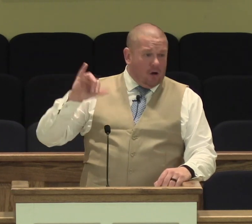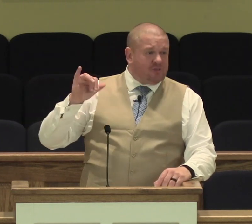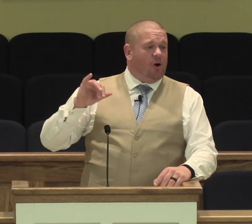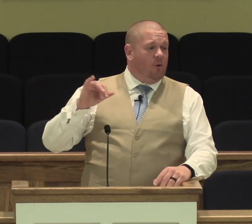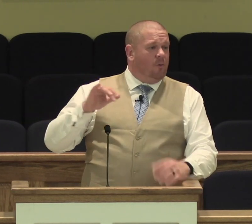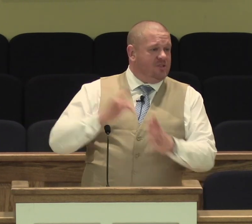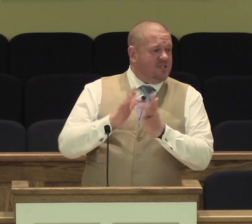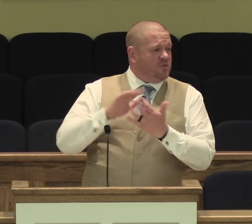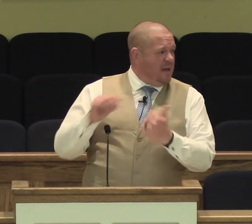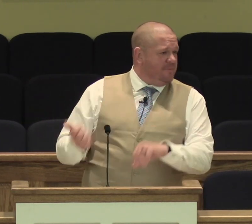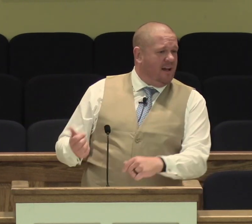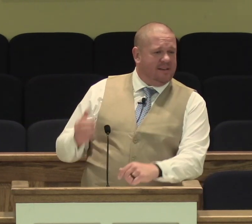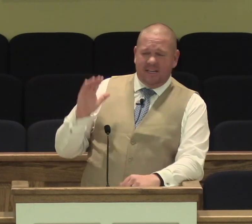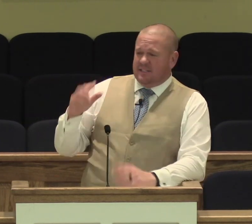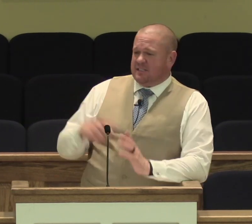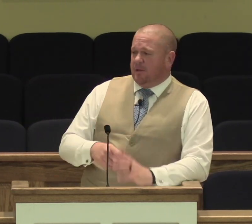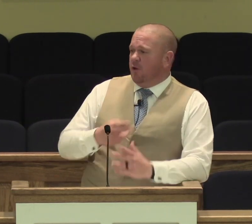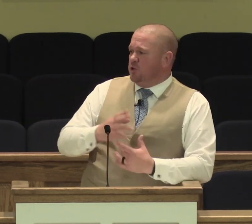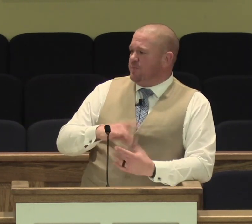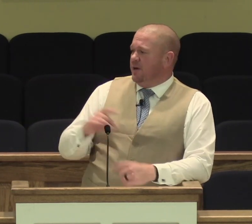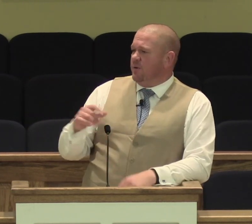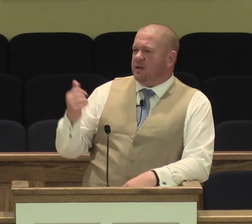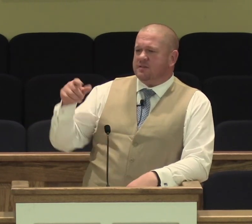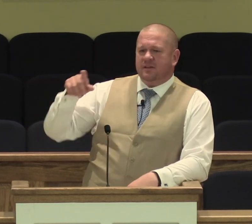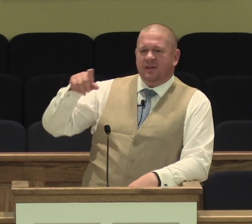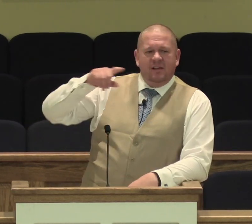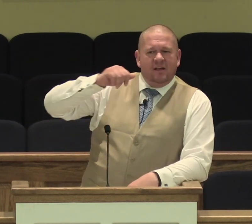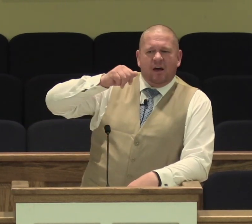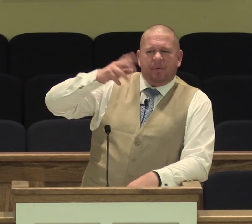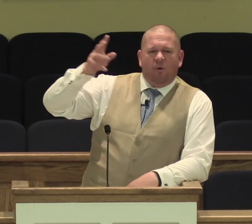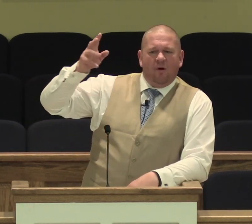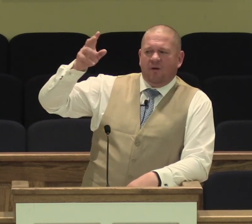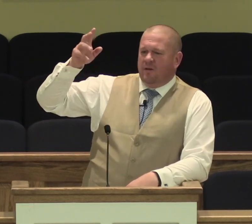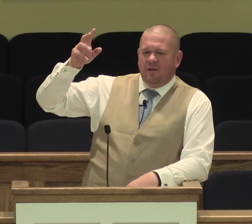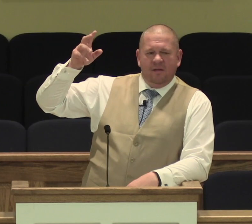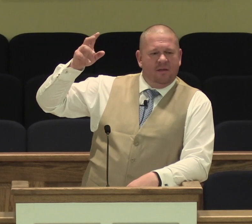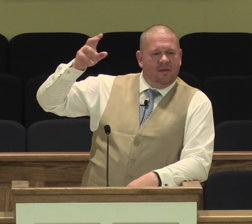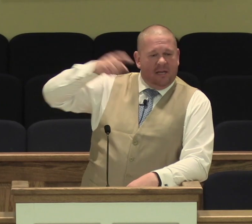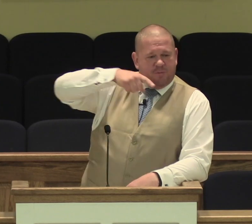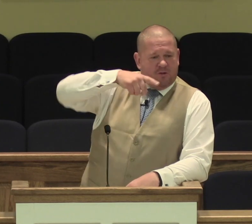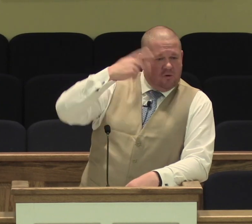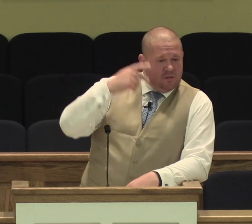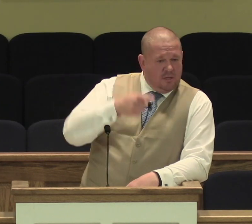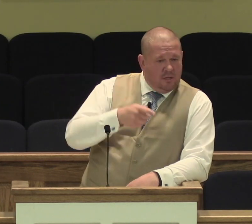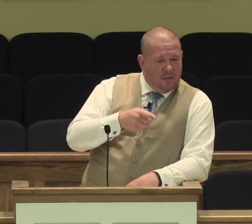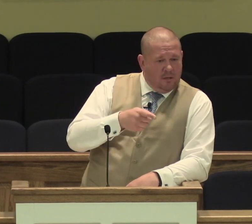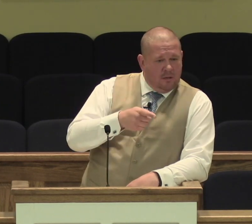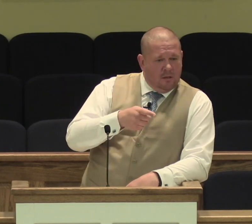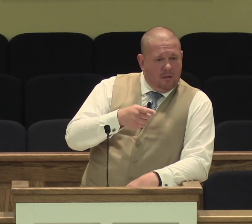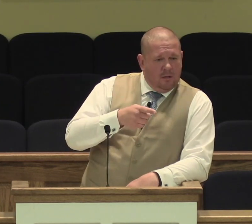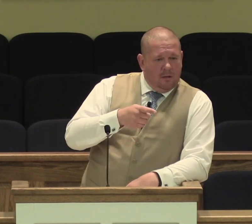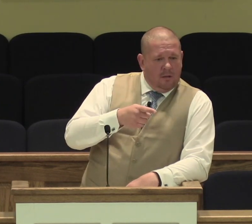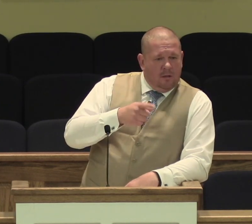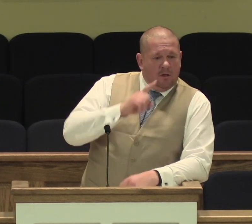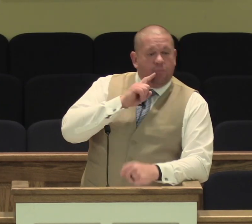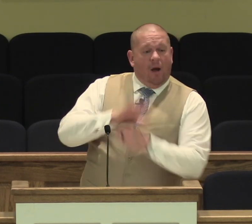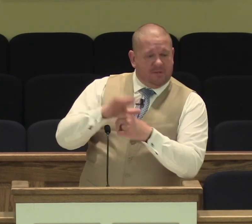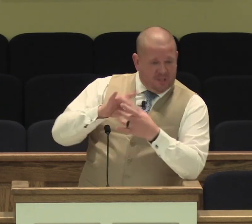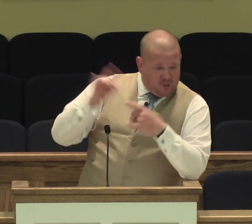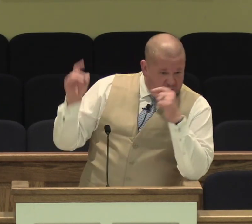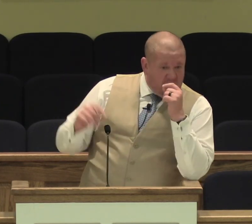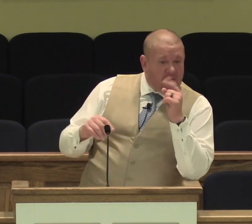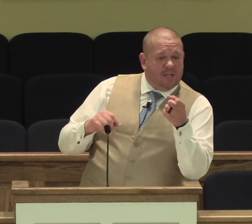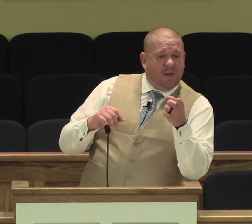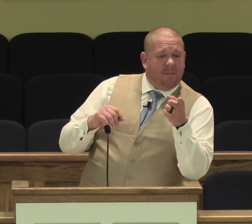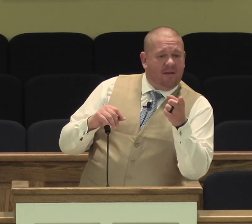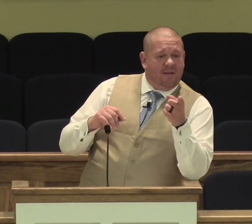And also when Jesus was baptized, excellent symbol of the Holy Spirit. What else? A couple more. Yes, Brother George. The promise